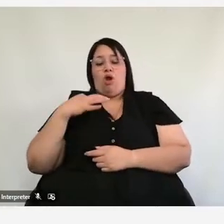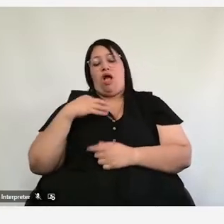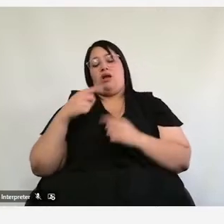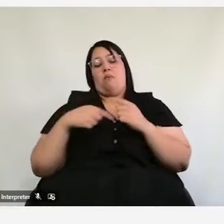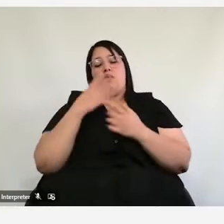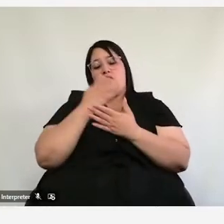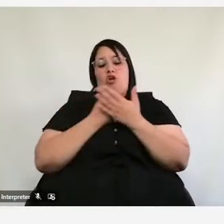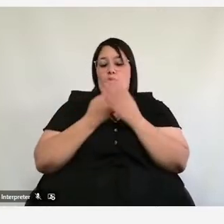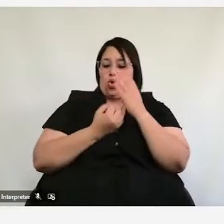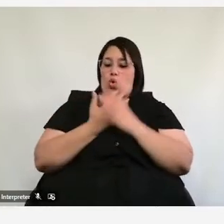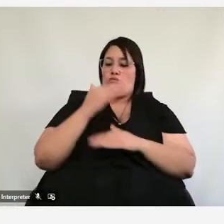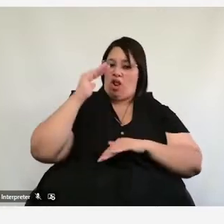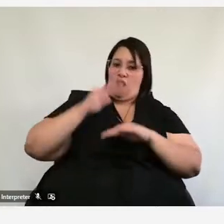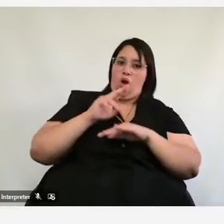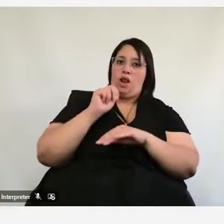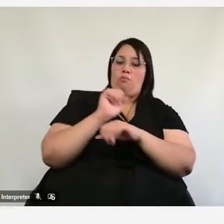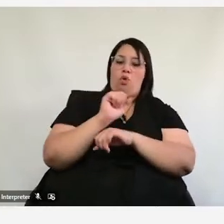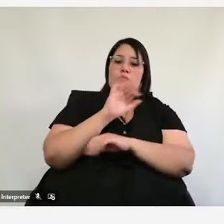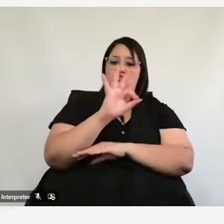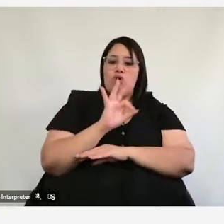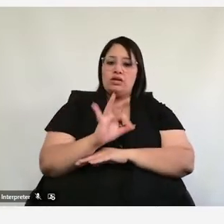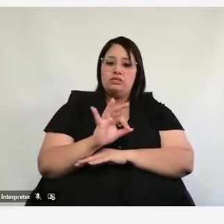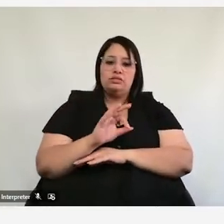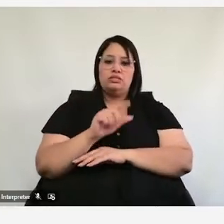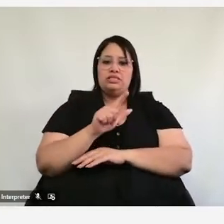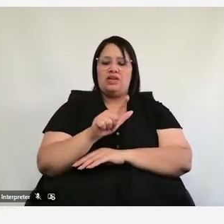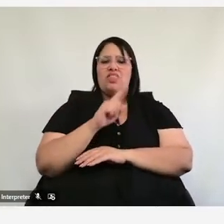lowest unemployment rate,